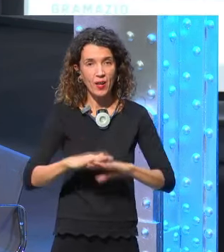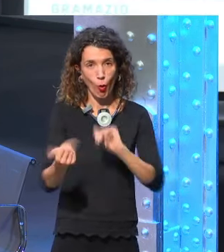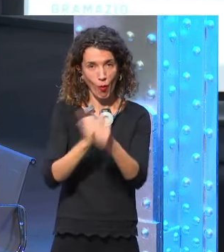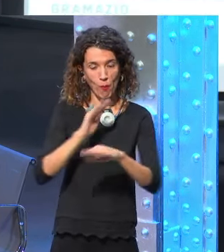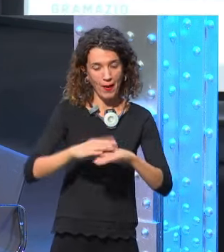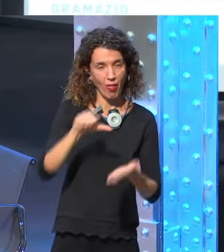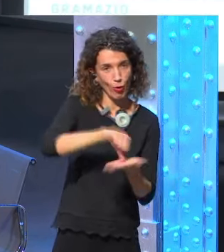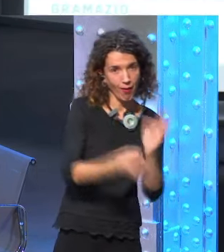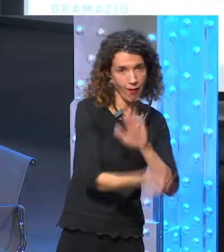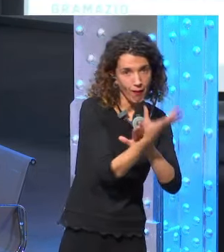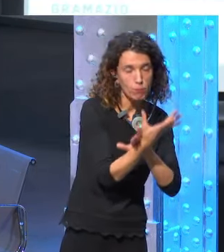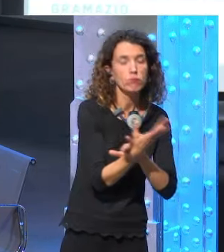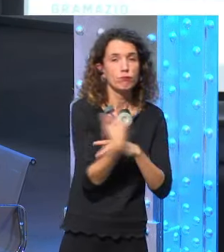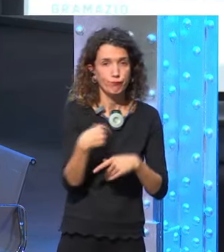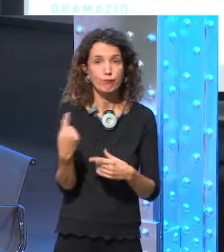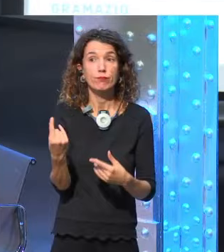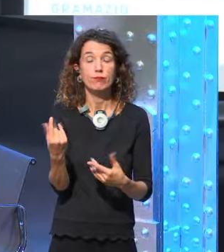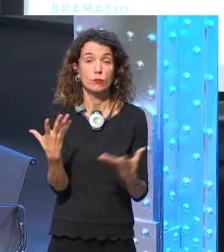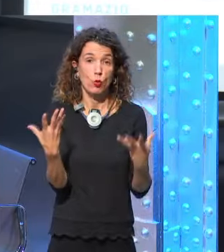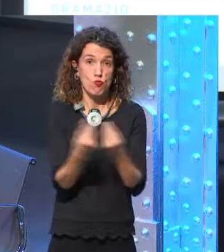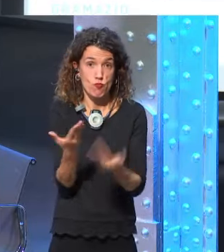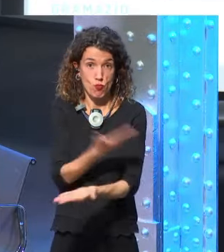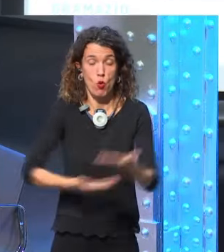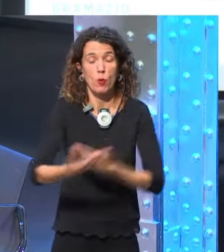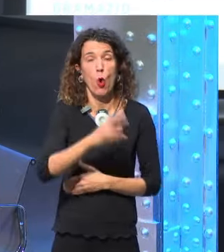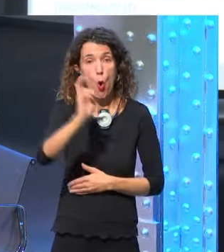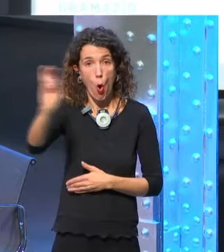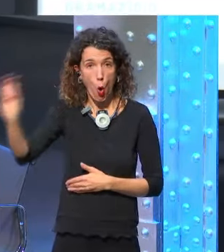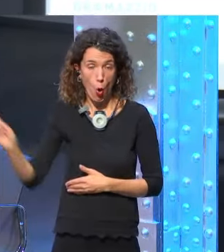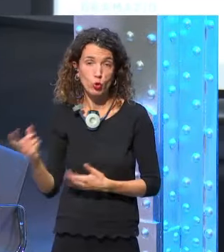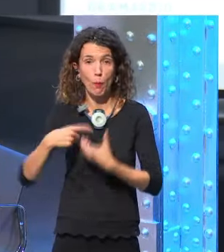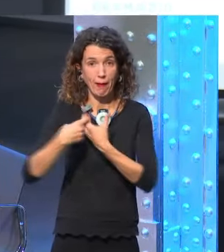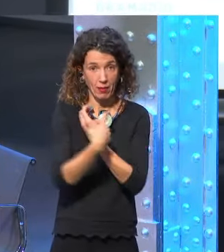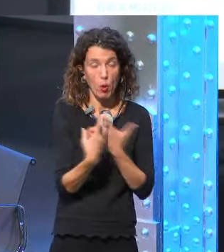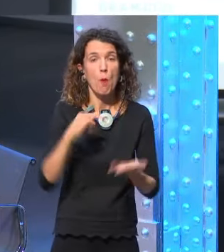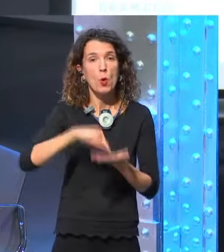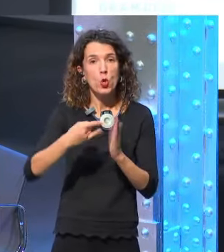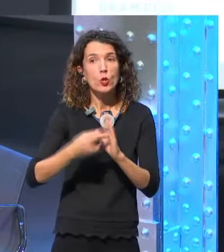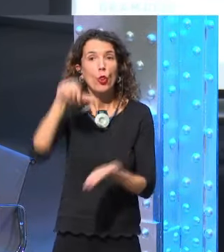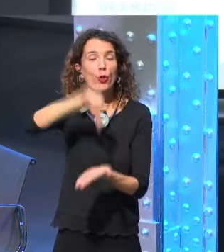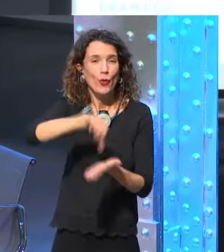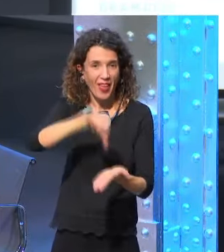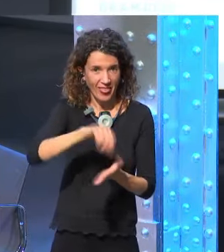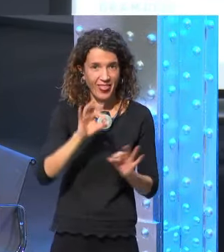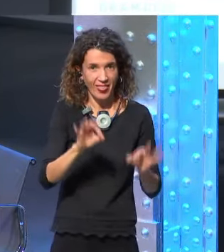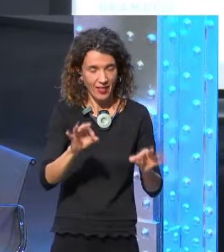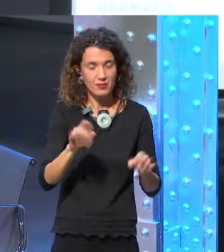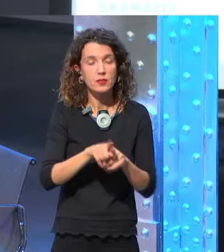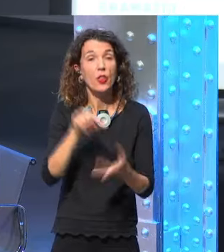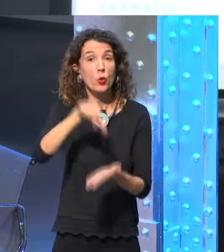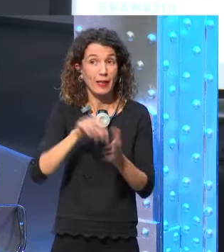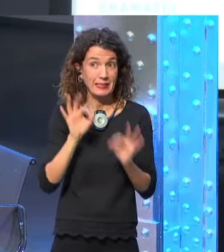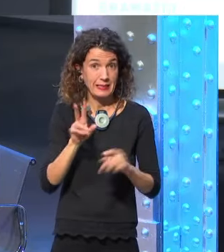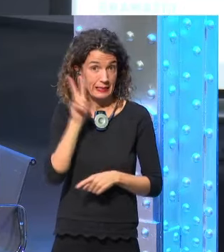city and a project for robotic assembly. What you see here is actually the city, so it's a